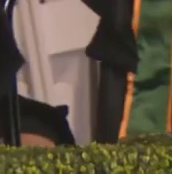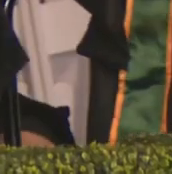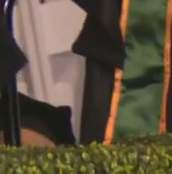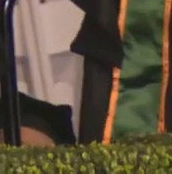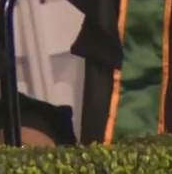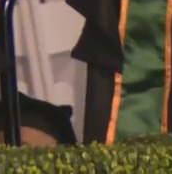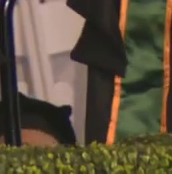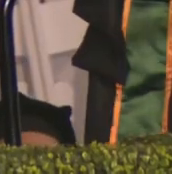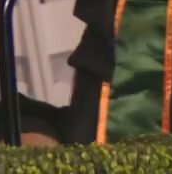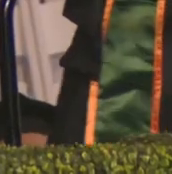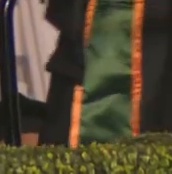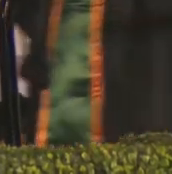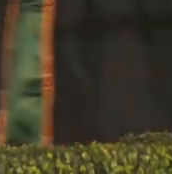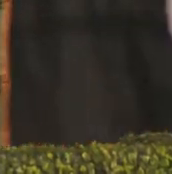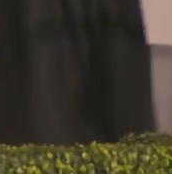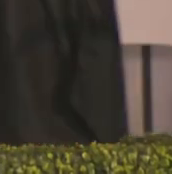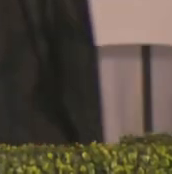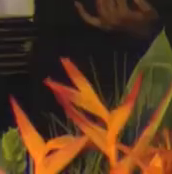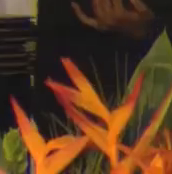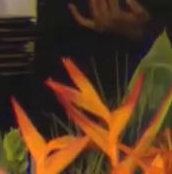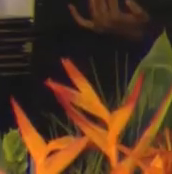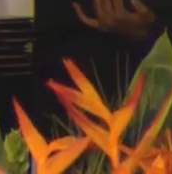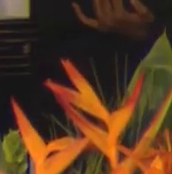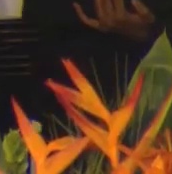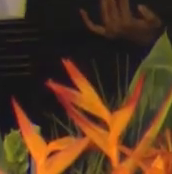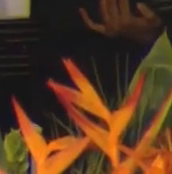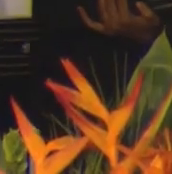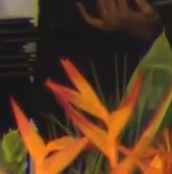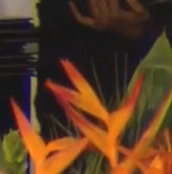Peng Yu Tao. Daniel Guasso.